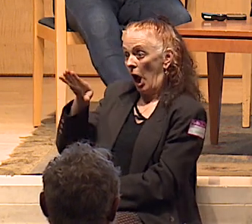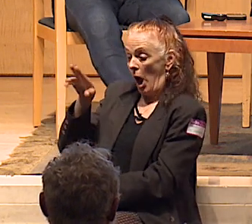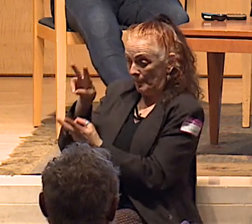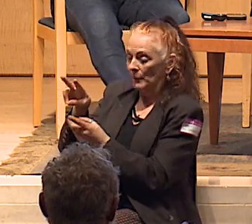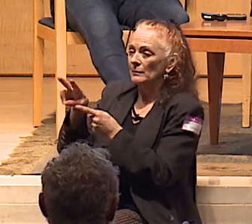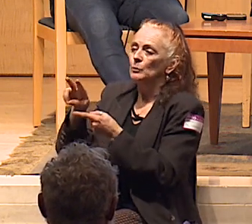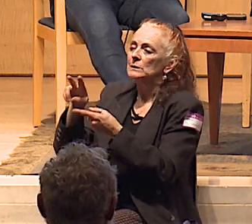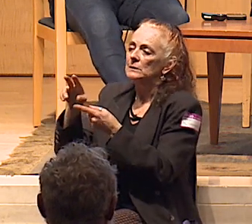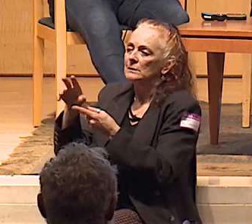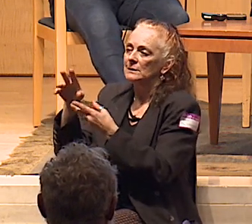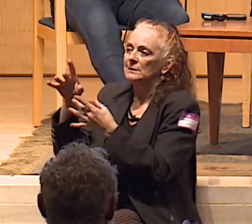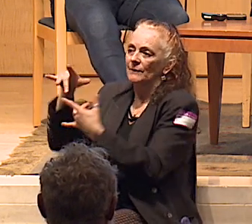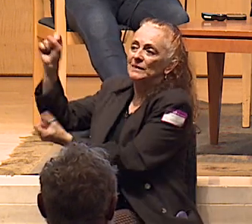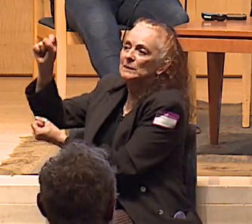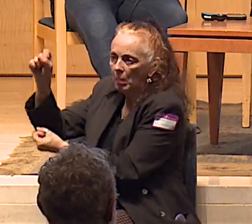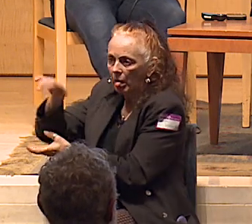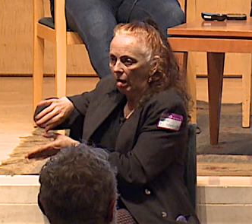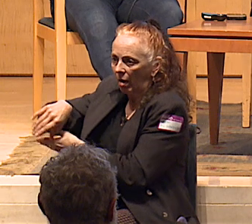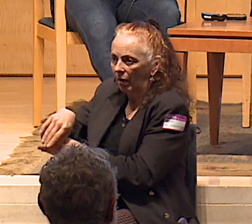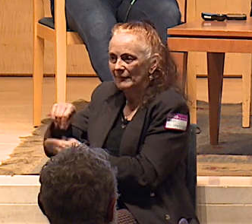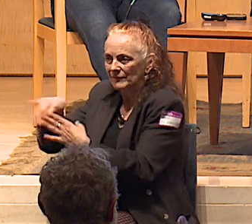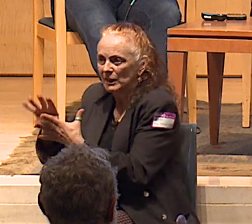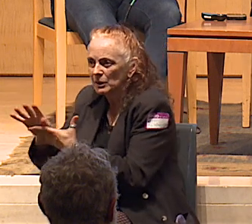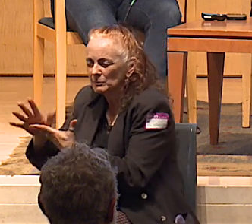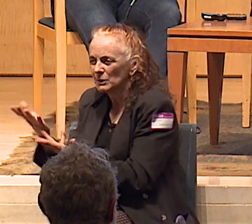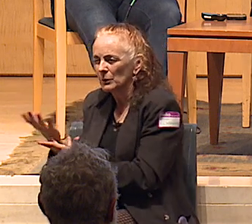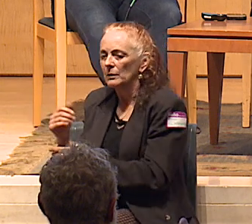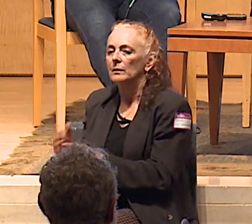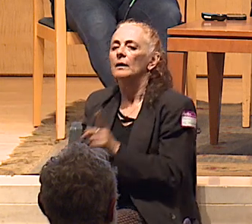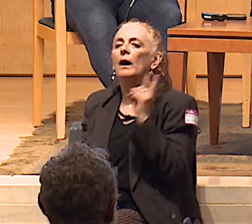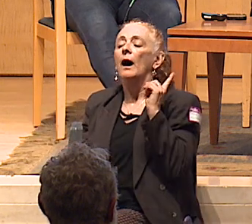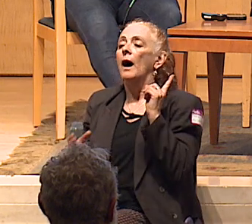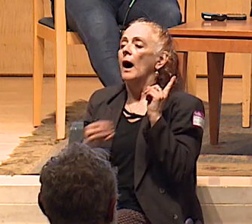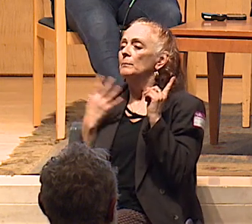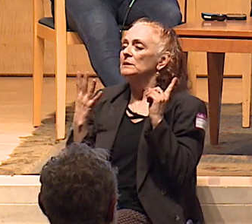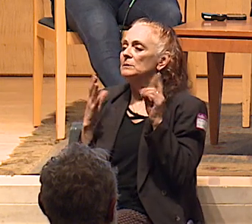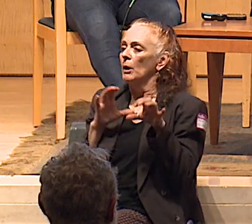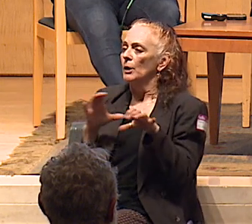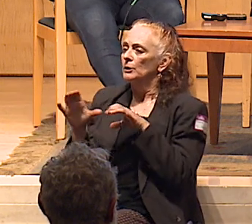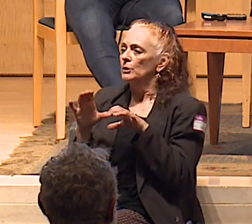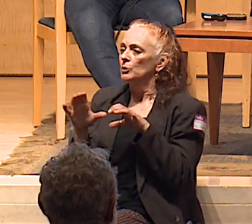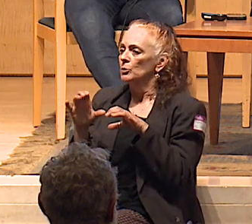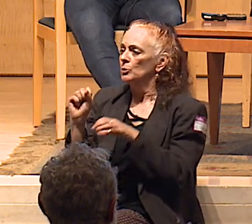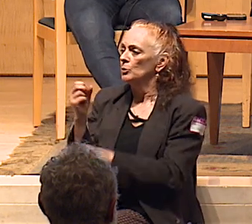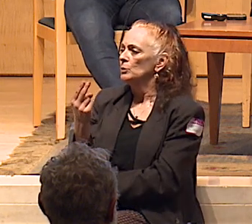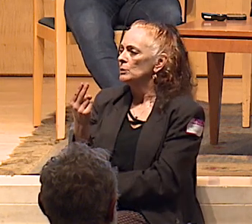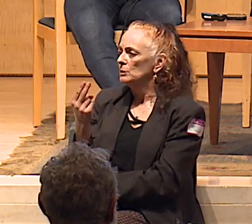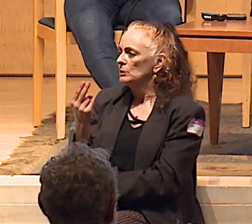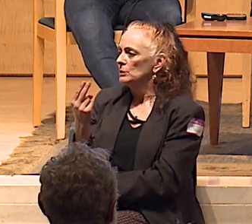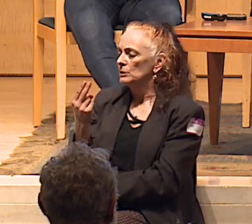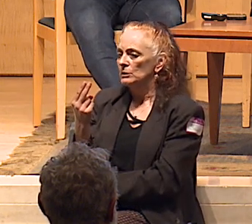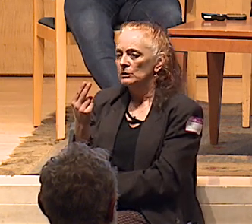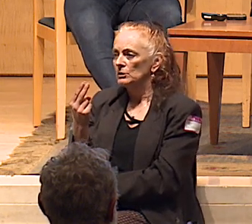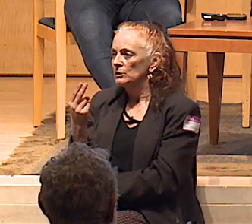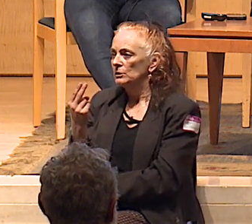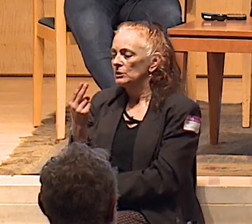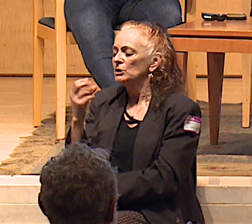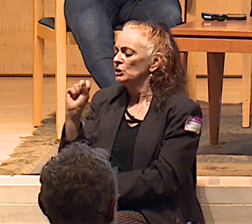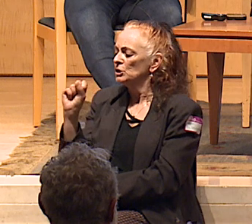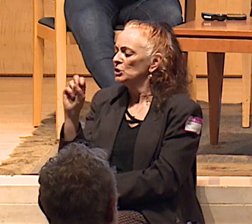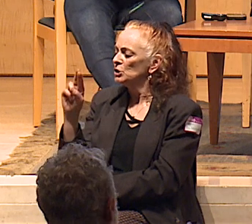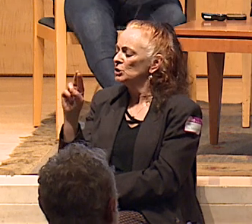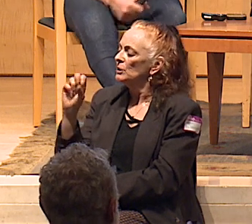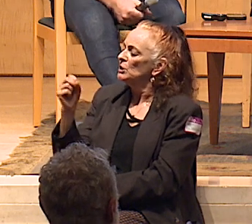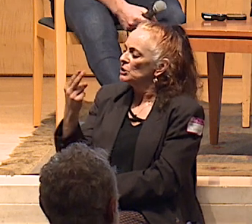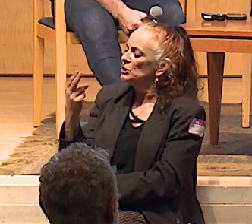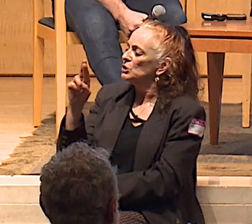So that was kind of cool to see. I'm getting inspired to do shrinky dink porn. right now. What Shrinky? I've been playing with Shrinky Dinks. I